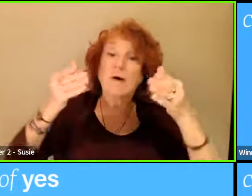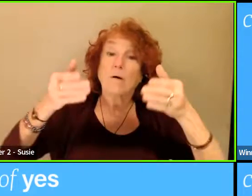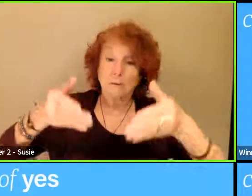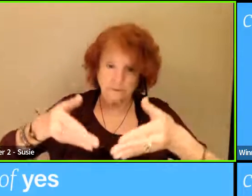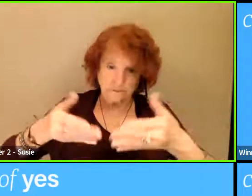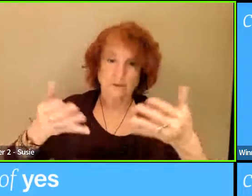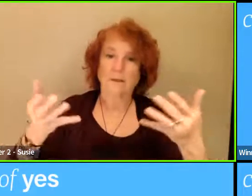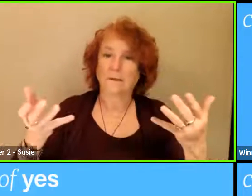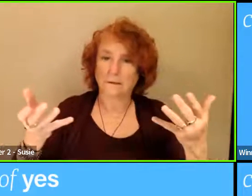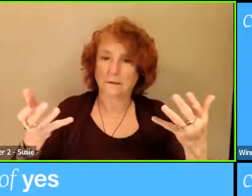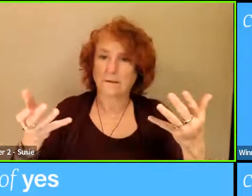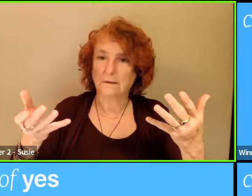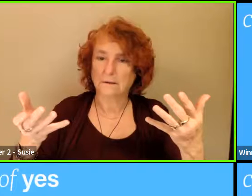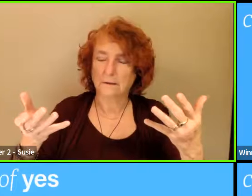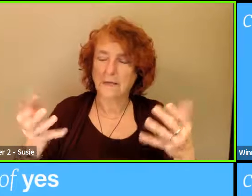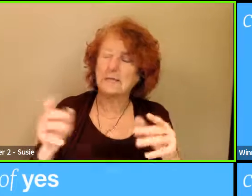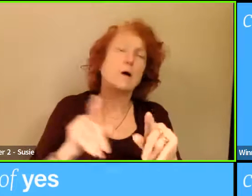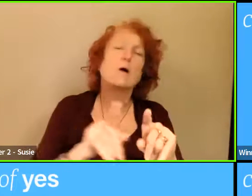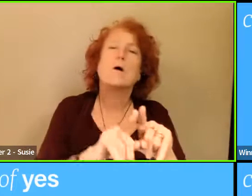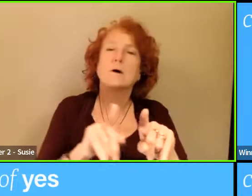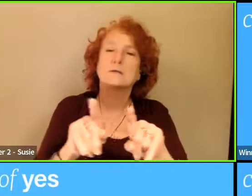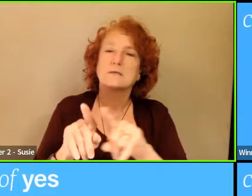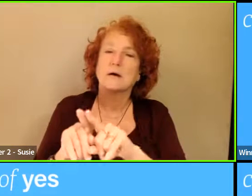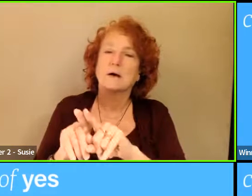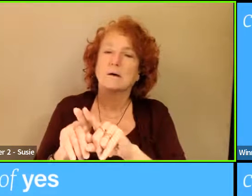about. And also,